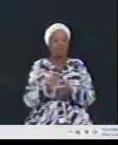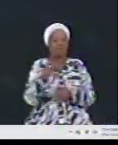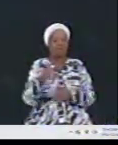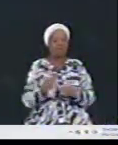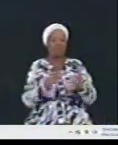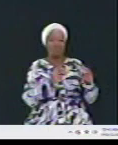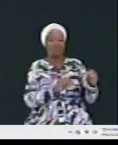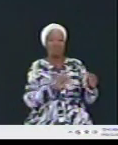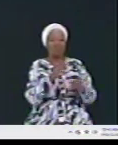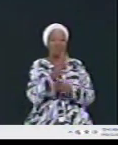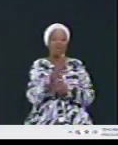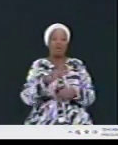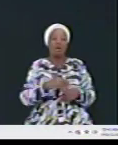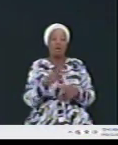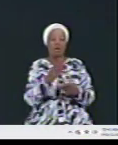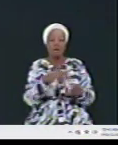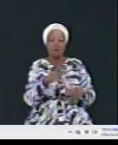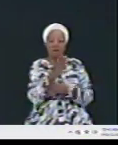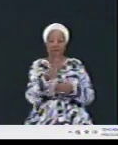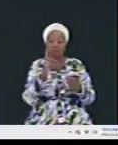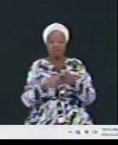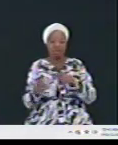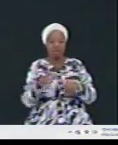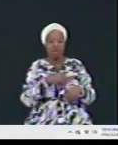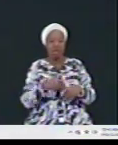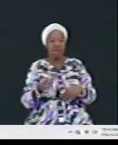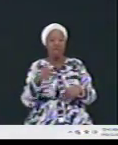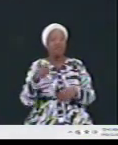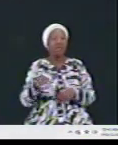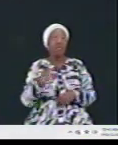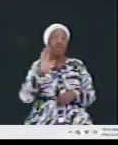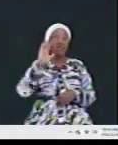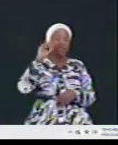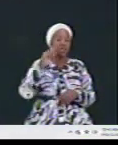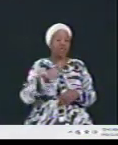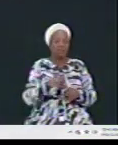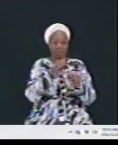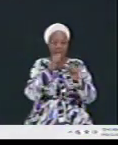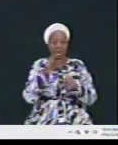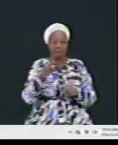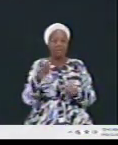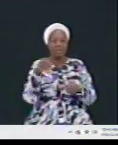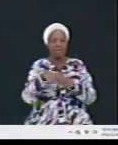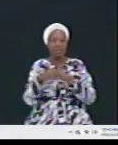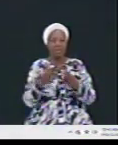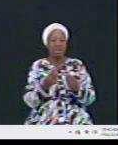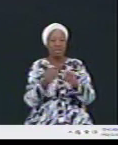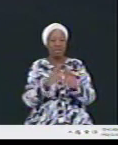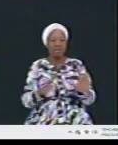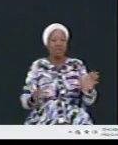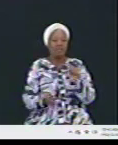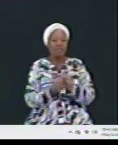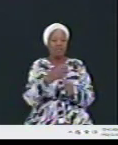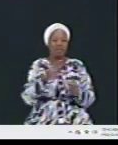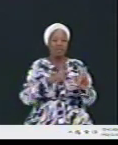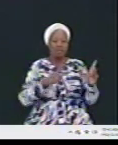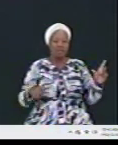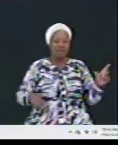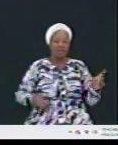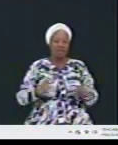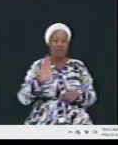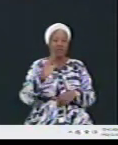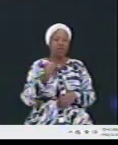thine hand unto, and he shall bless thee in the land which the Lord